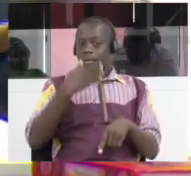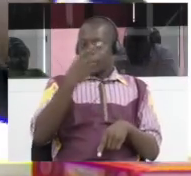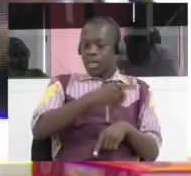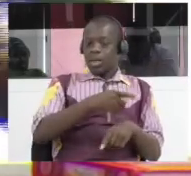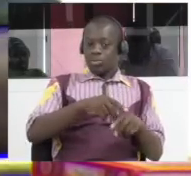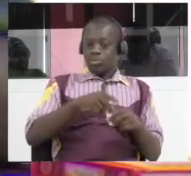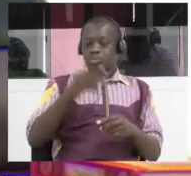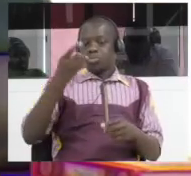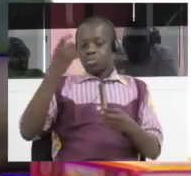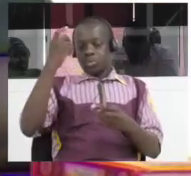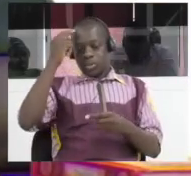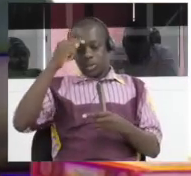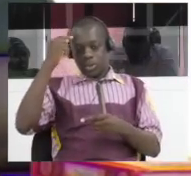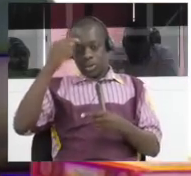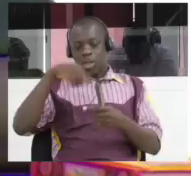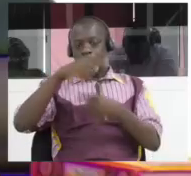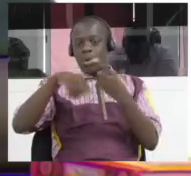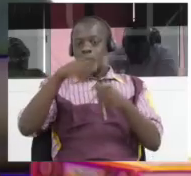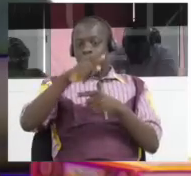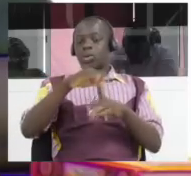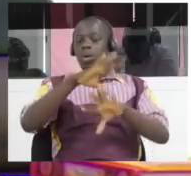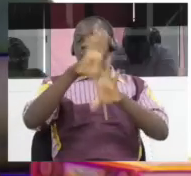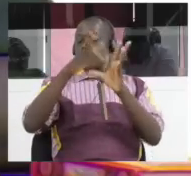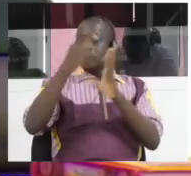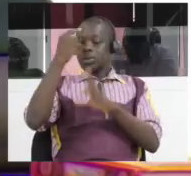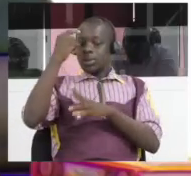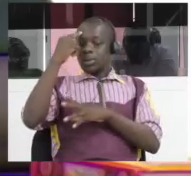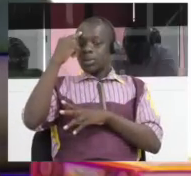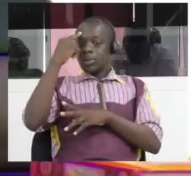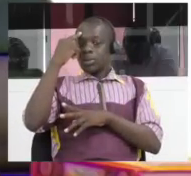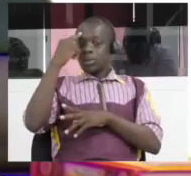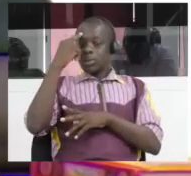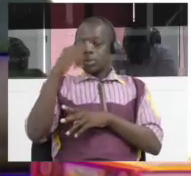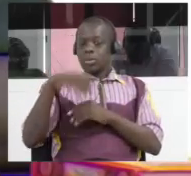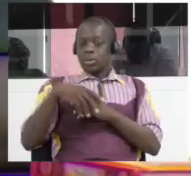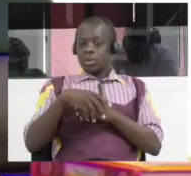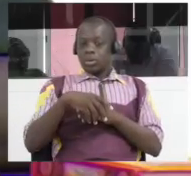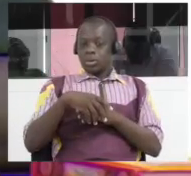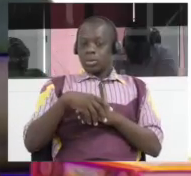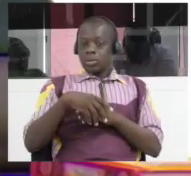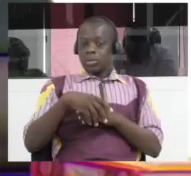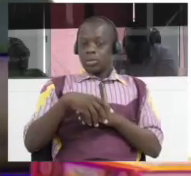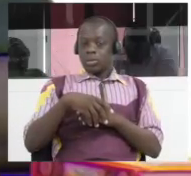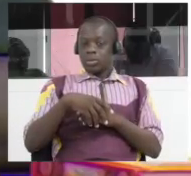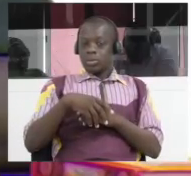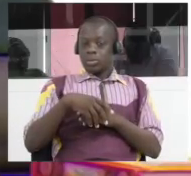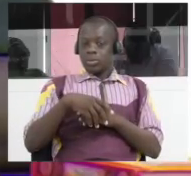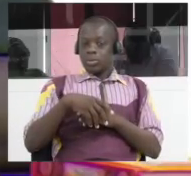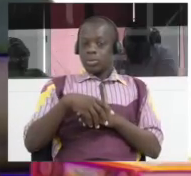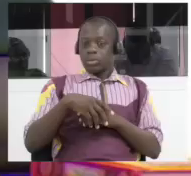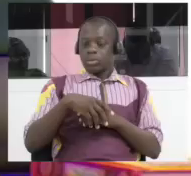whilst we were there going through it, it naturally dawned on us that this was going to